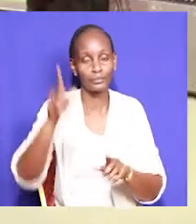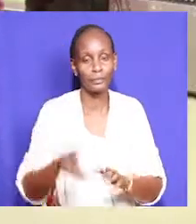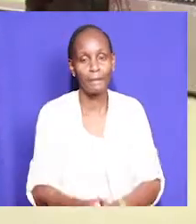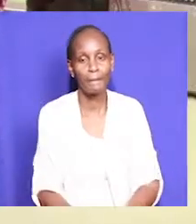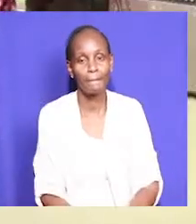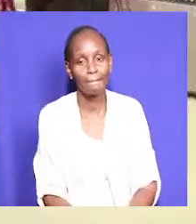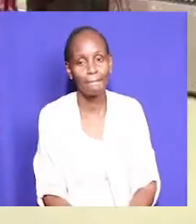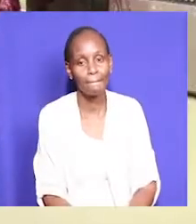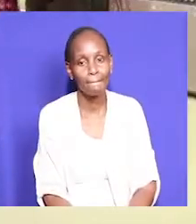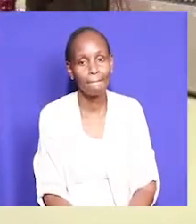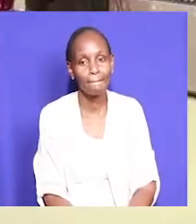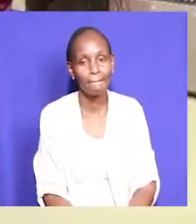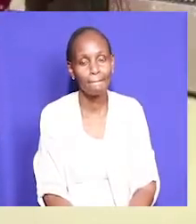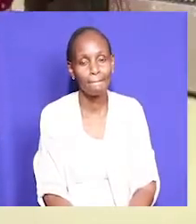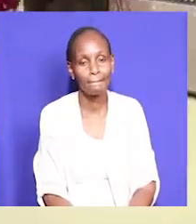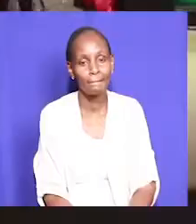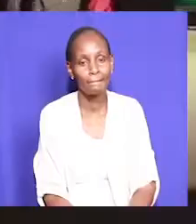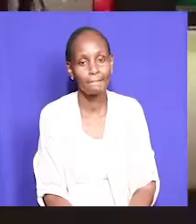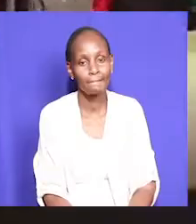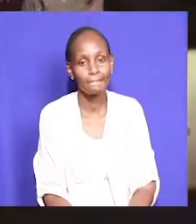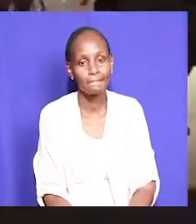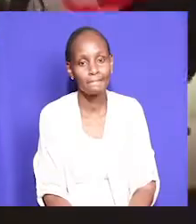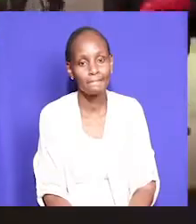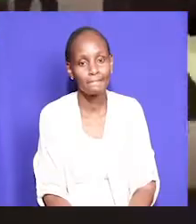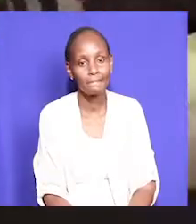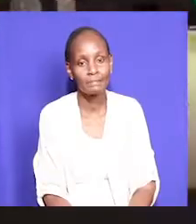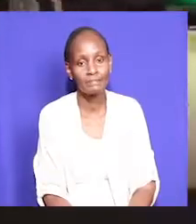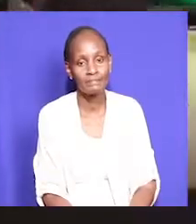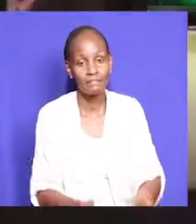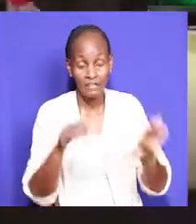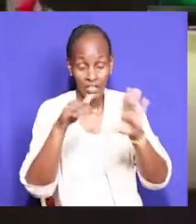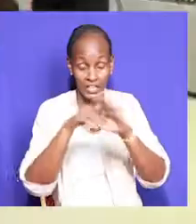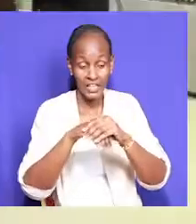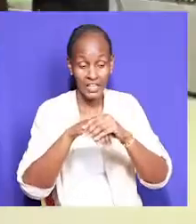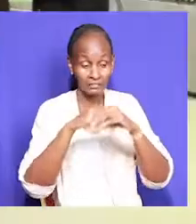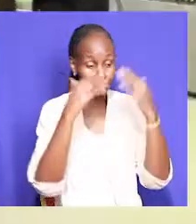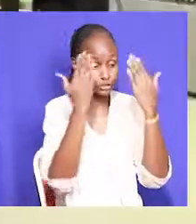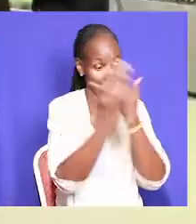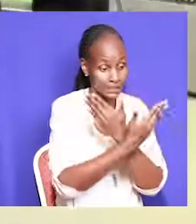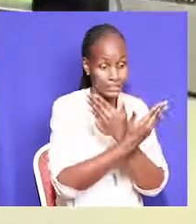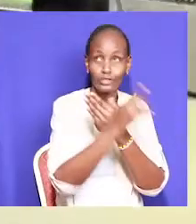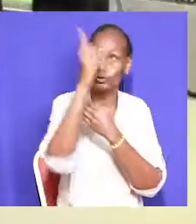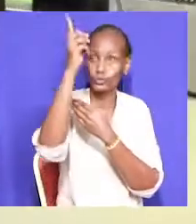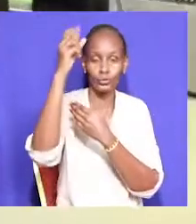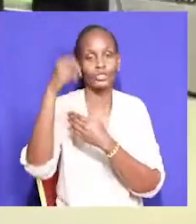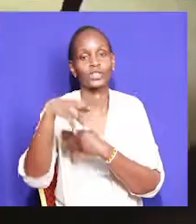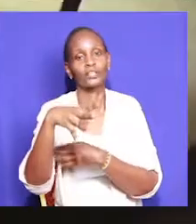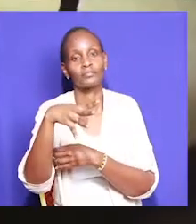Into the darkness you shine.